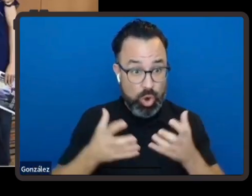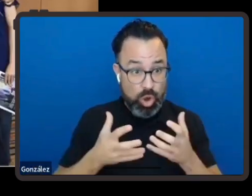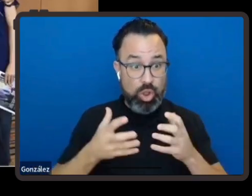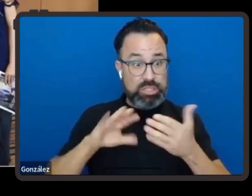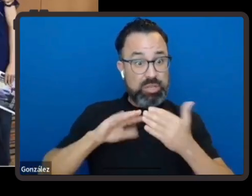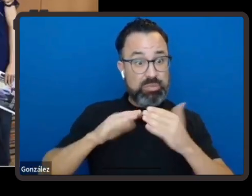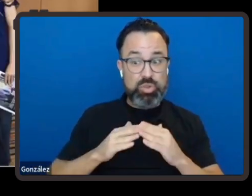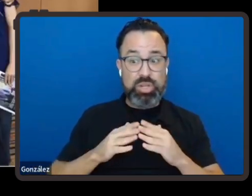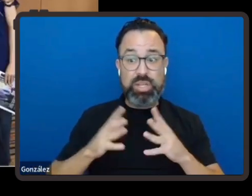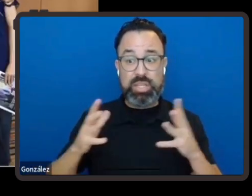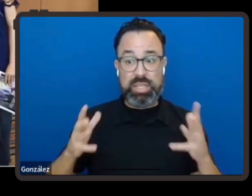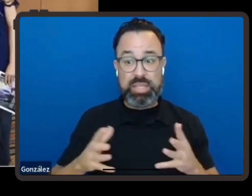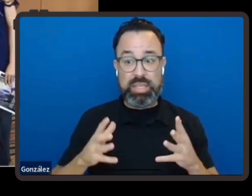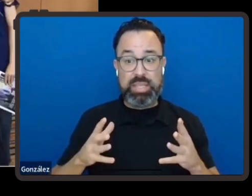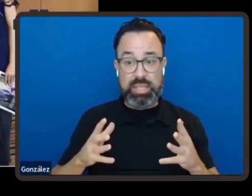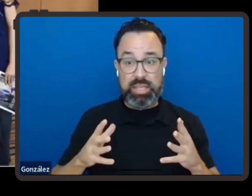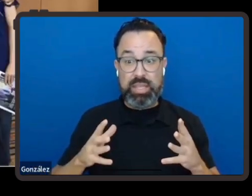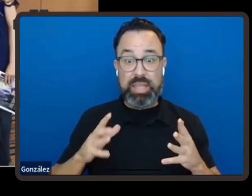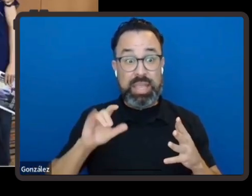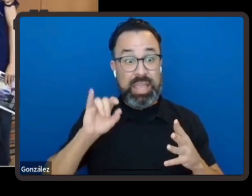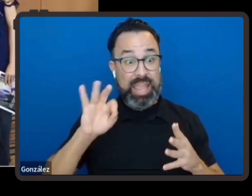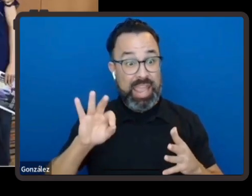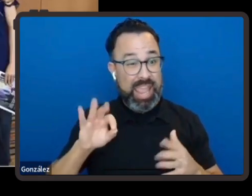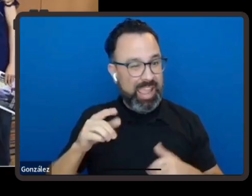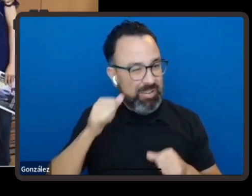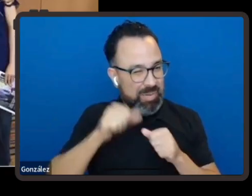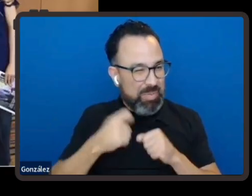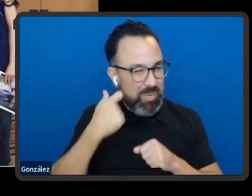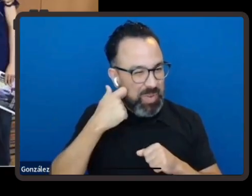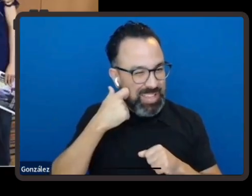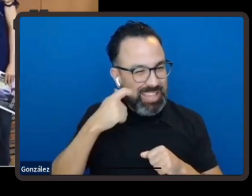I think if Artemis 2 could look down at us, you know,